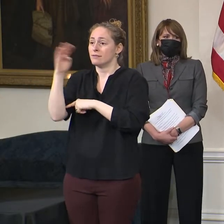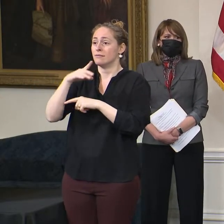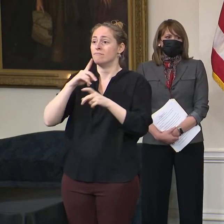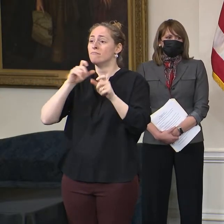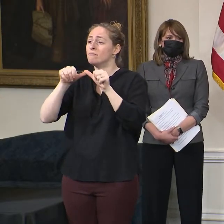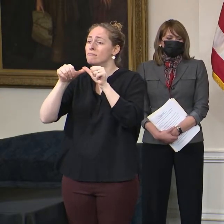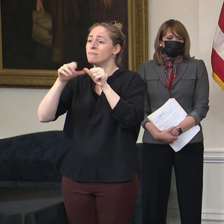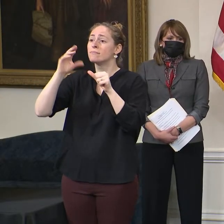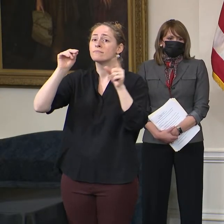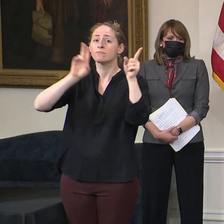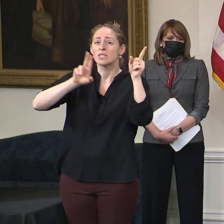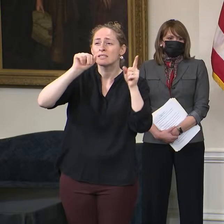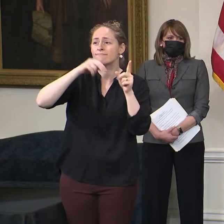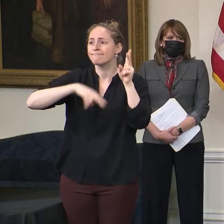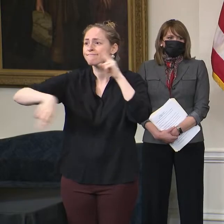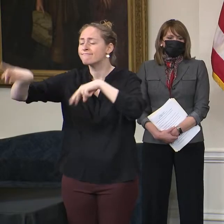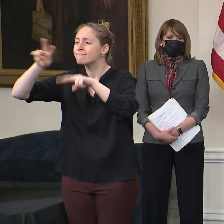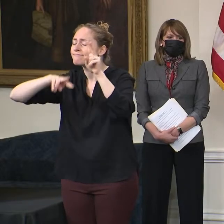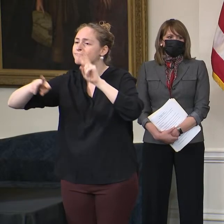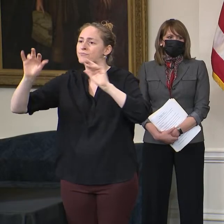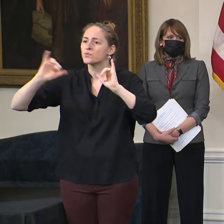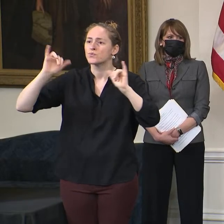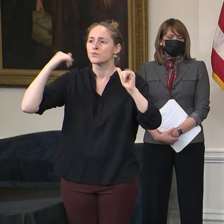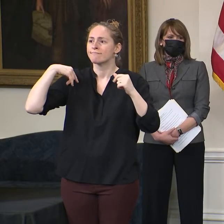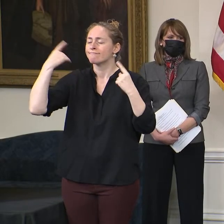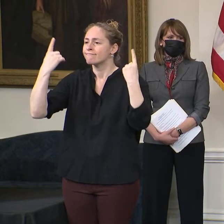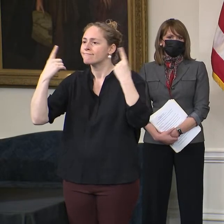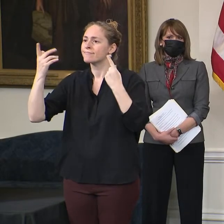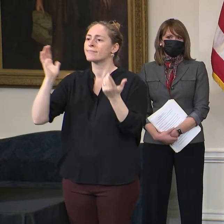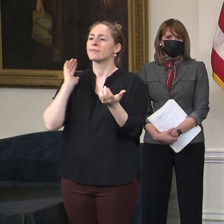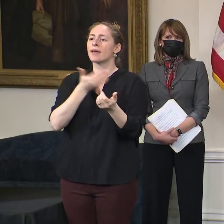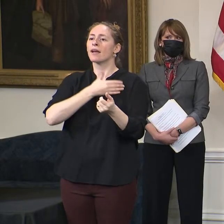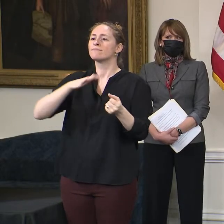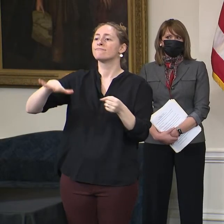region, looking at the counties